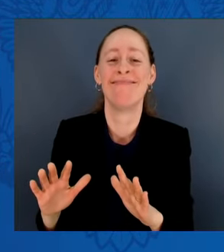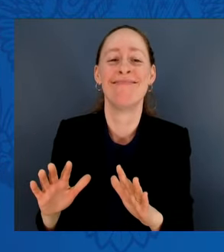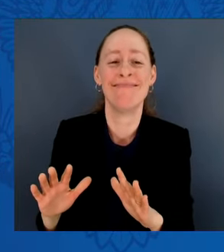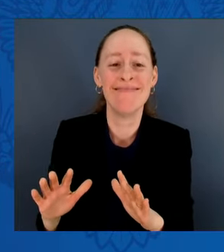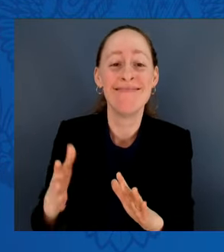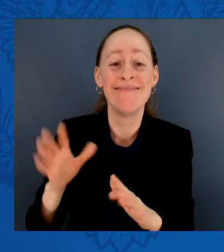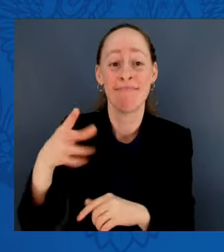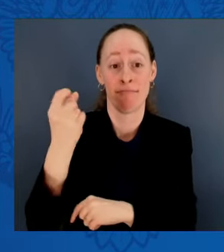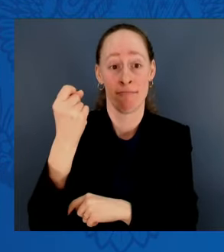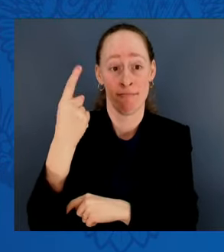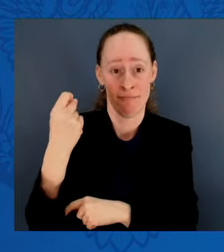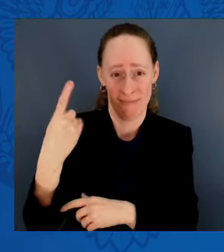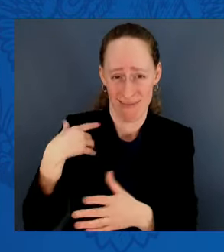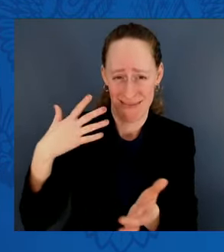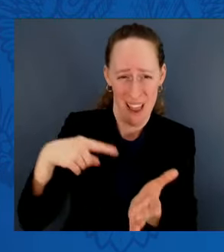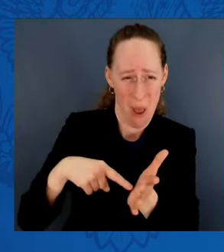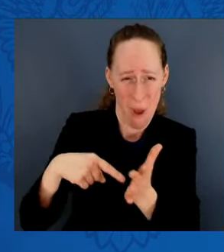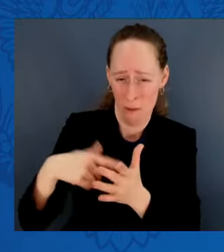over $1 trillion.